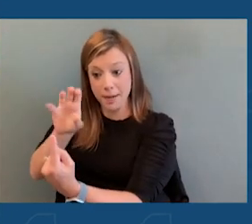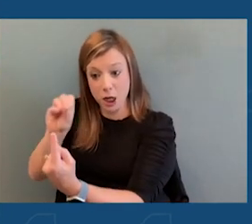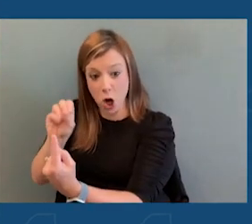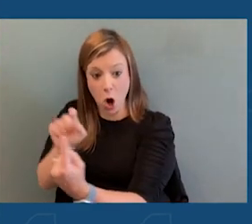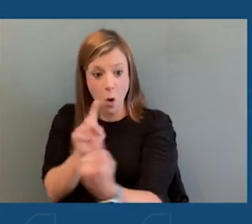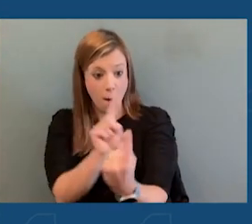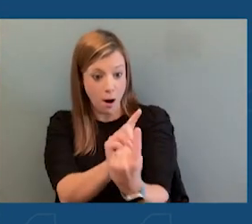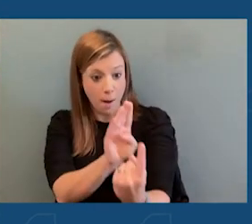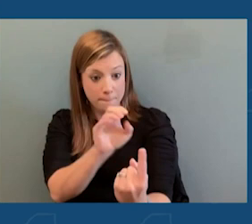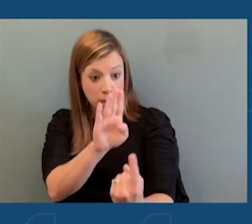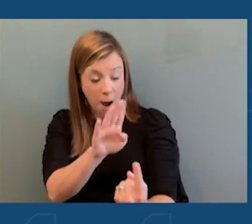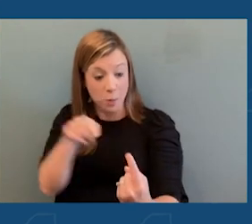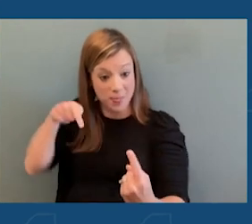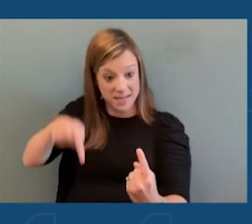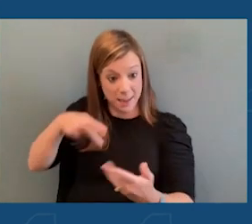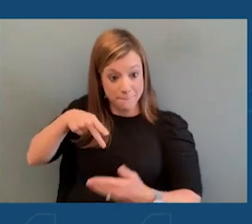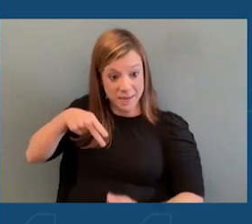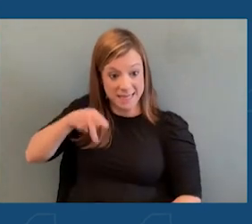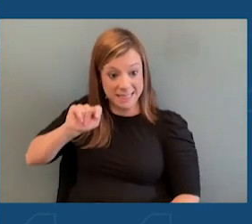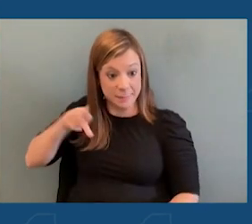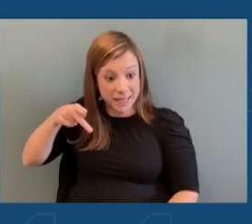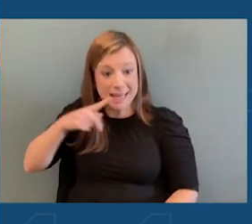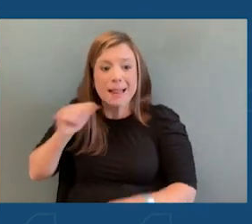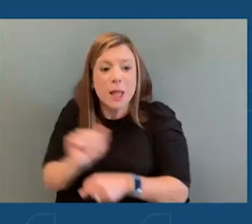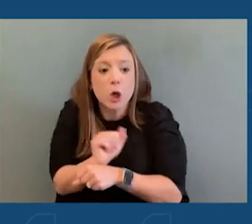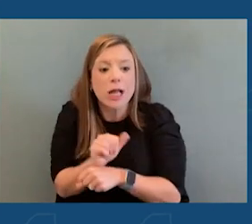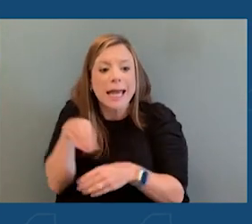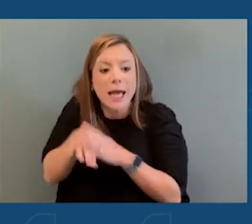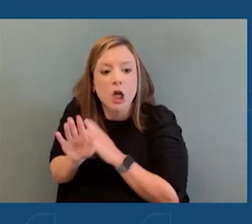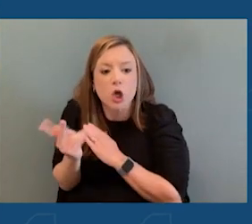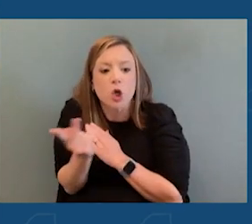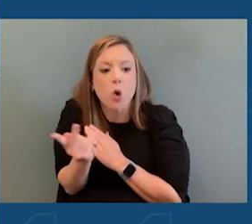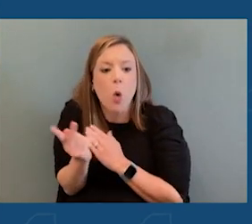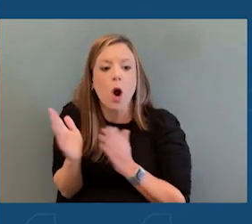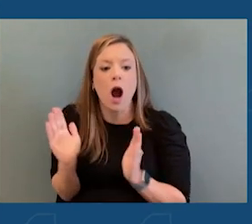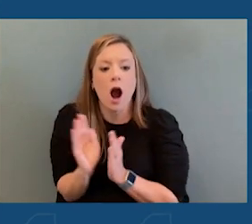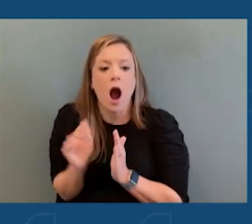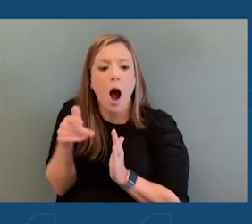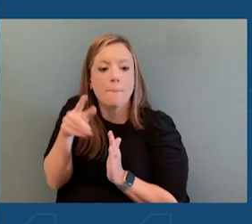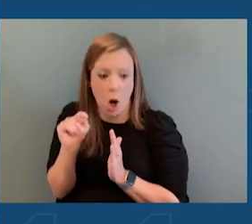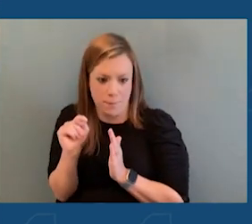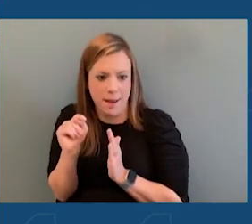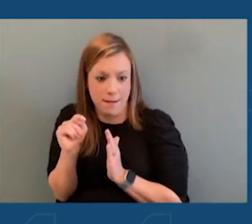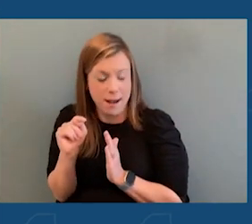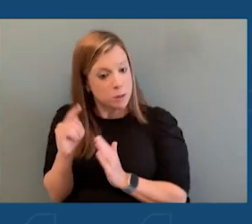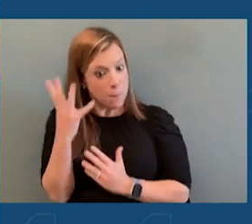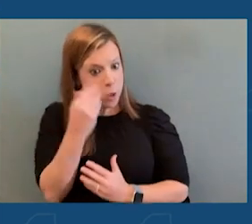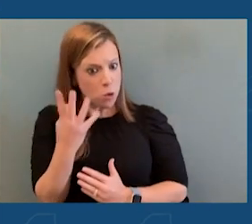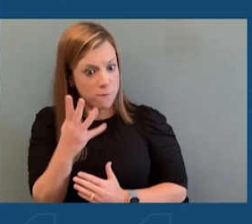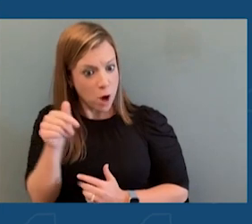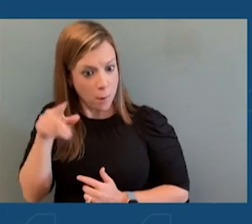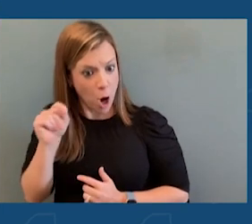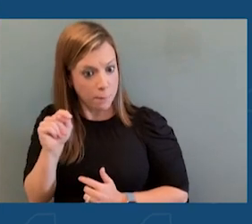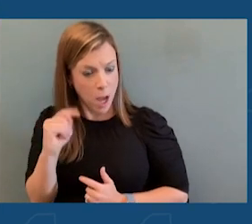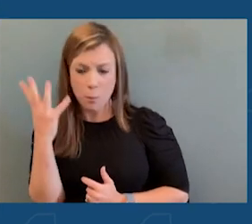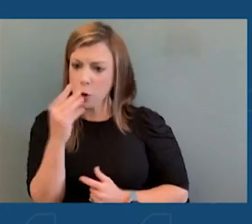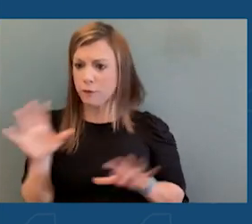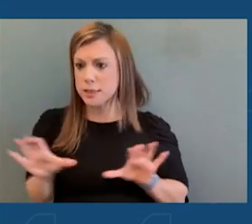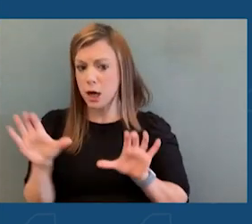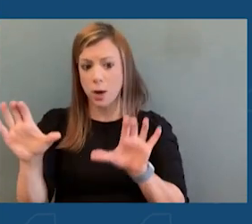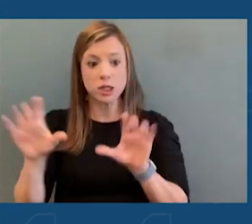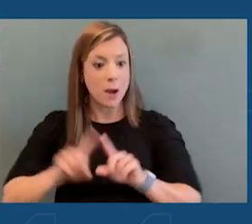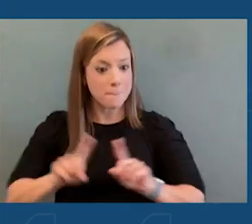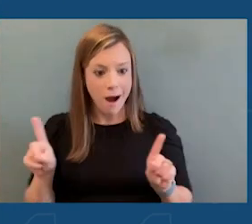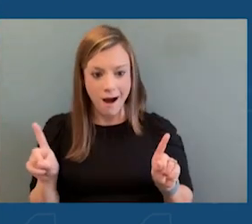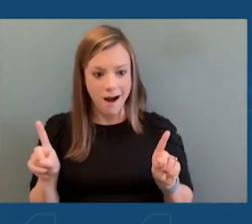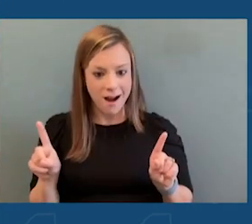apartment. It was their apartment. It was a beautiful apartment. They were very well decorated. But it was a dream,